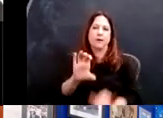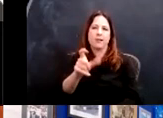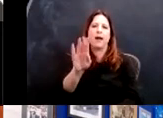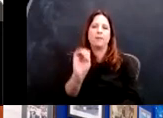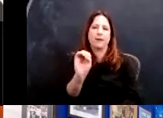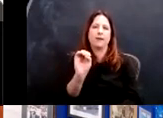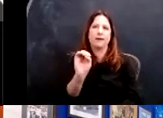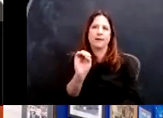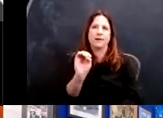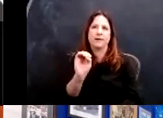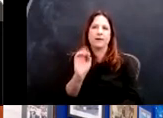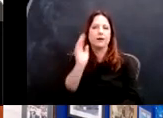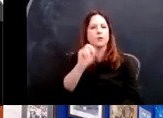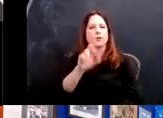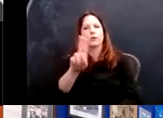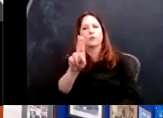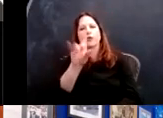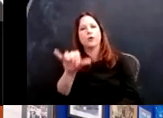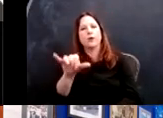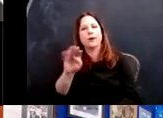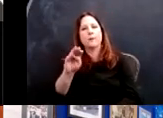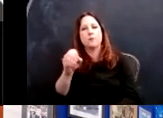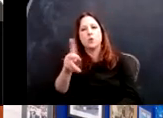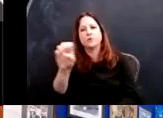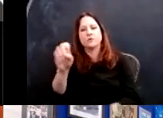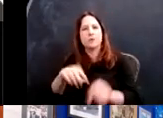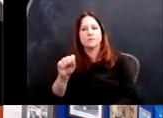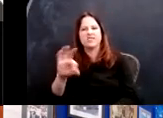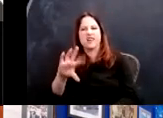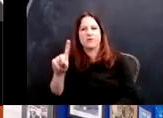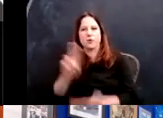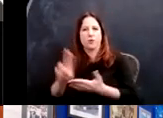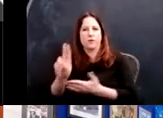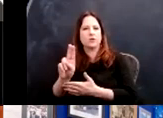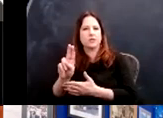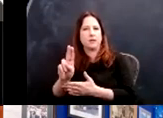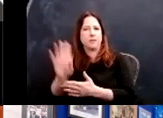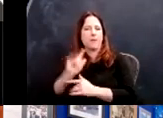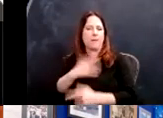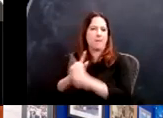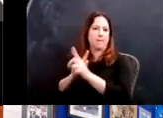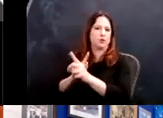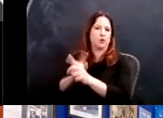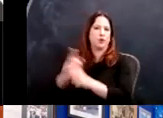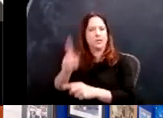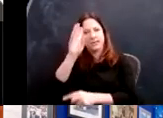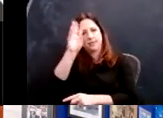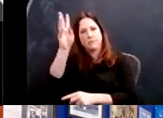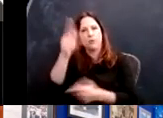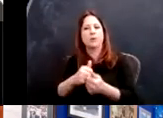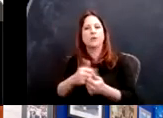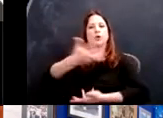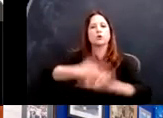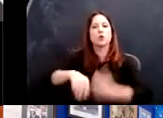And Rudy Moose from Stanford, who was one of my mentors years ago, he's developed these social climate scales, which are